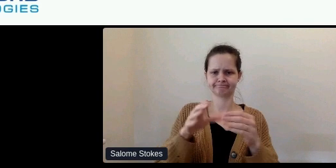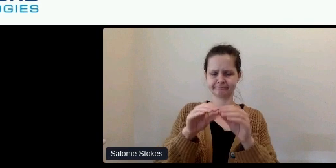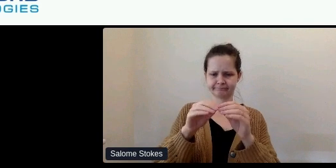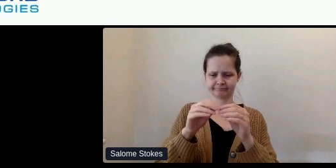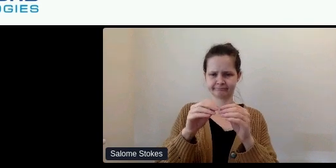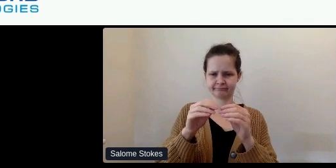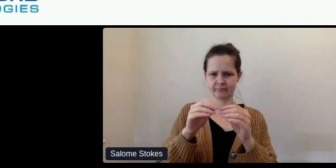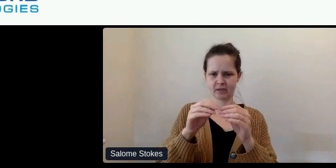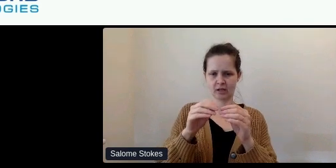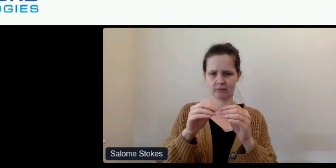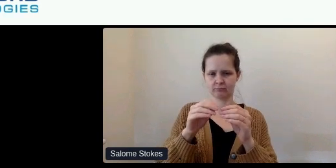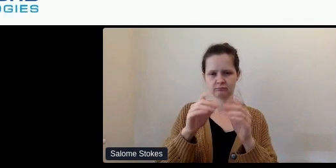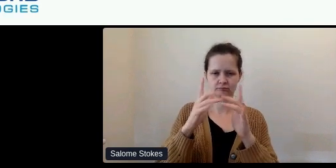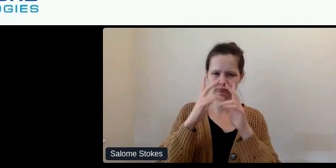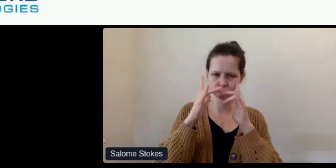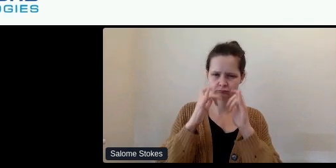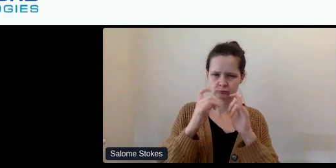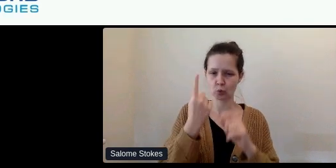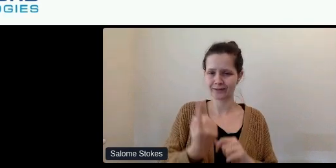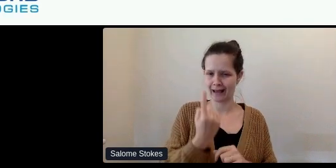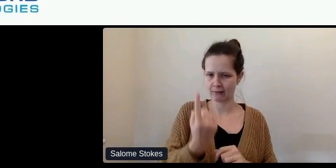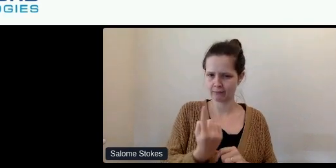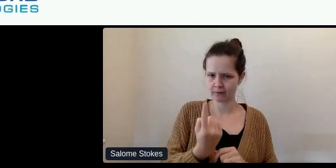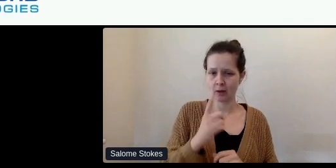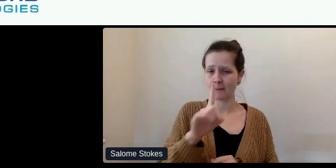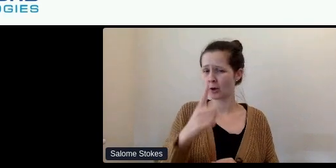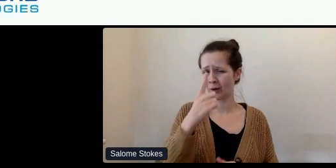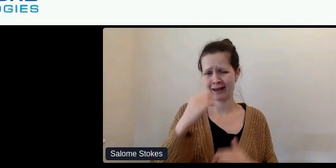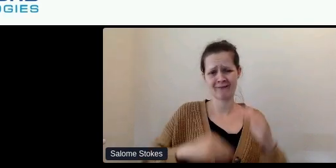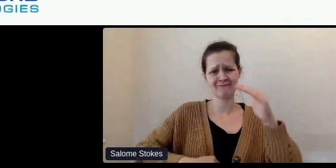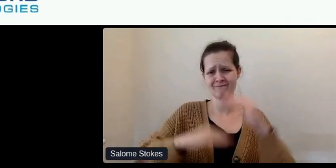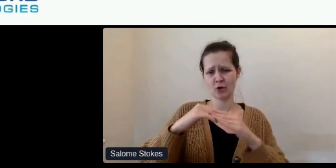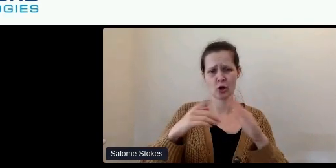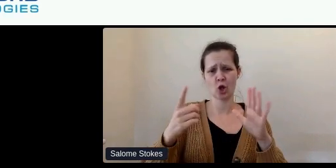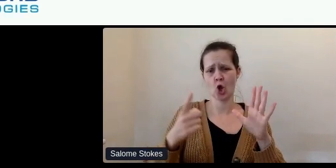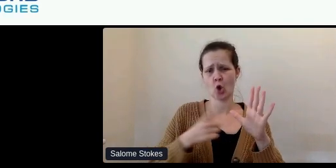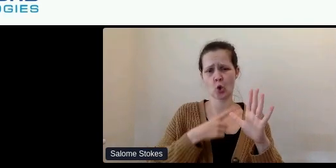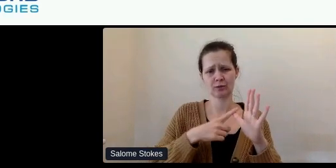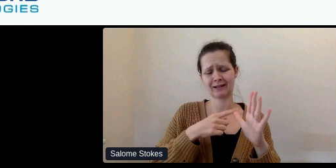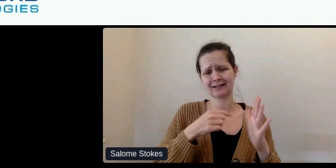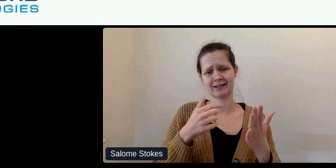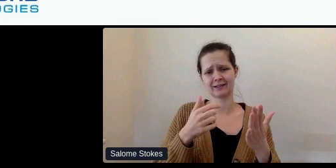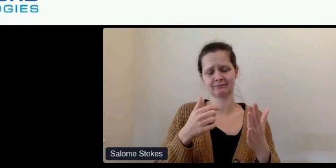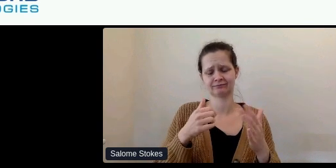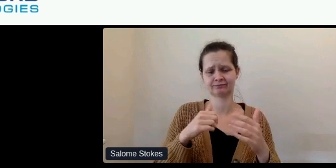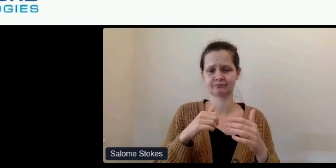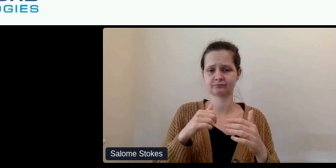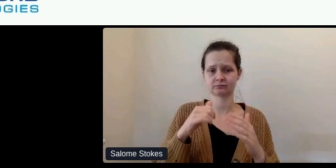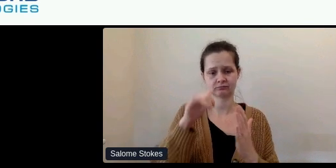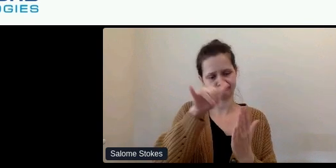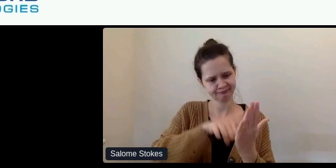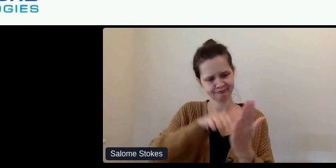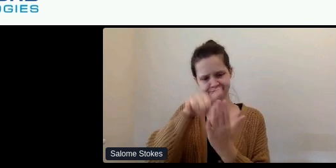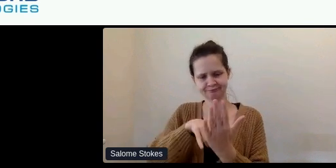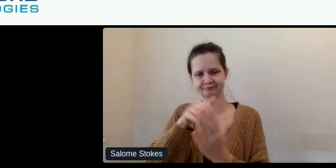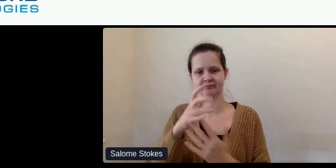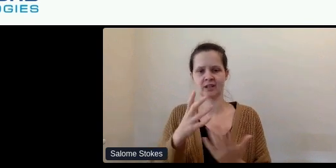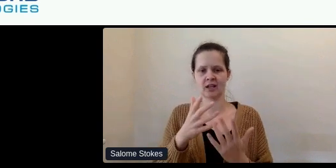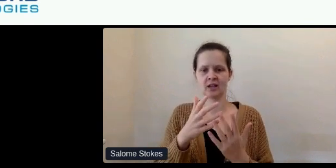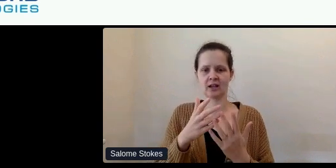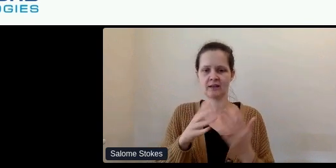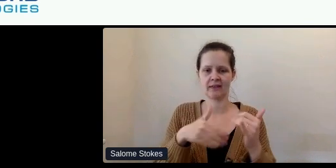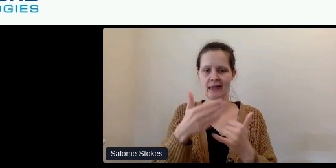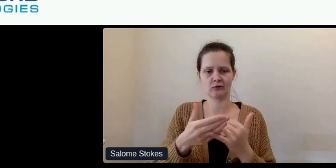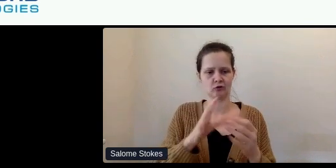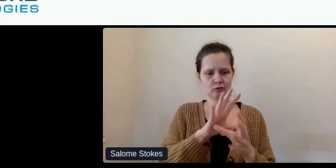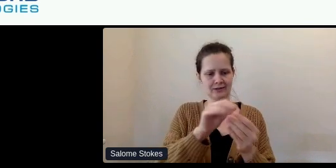thing automated and get just a report at the end of the process. And another important thing to mention is that this can be